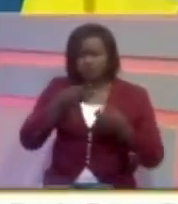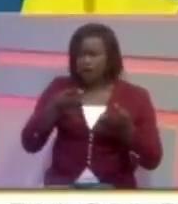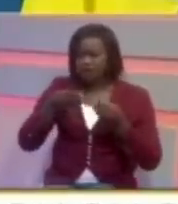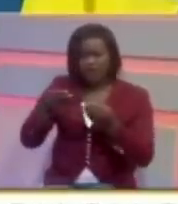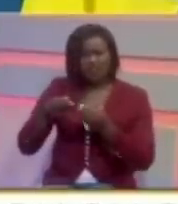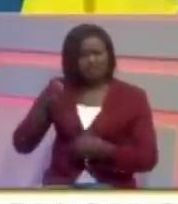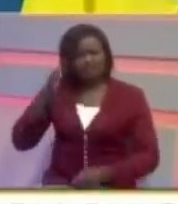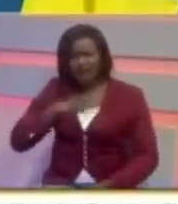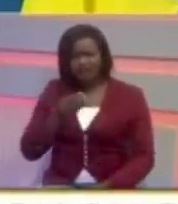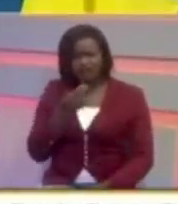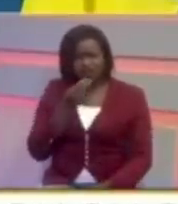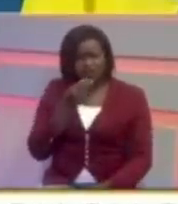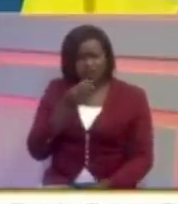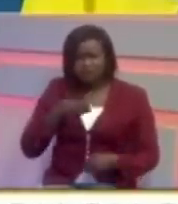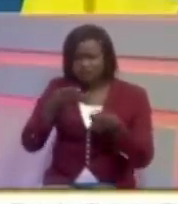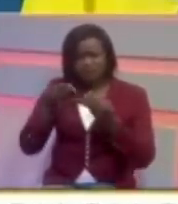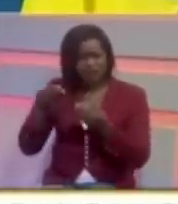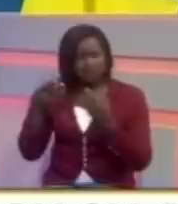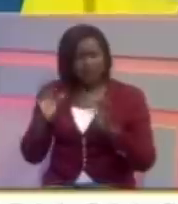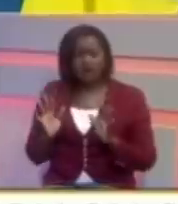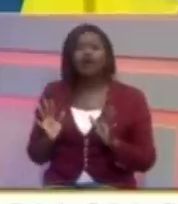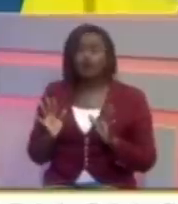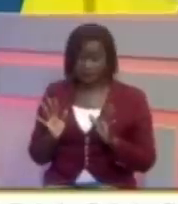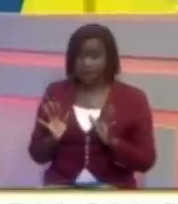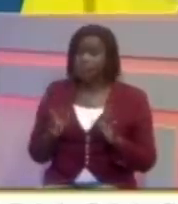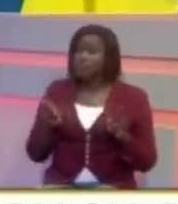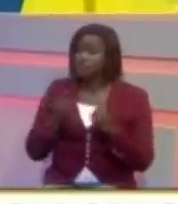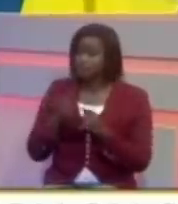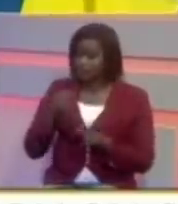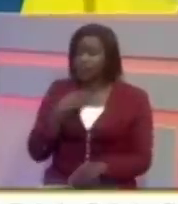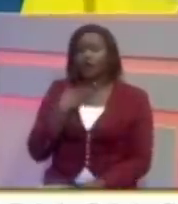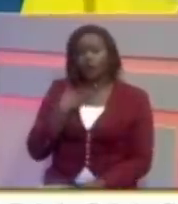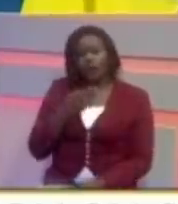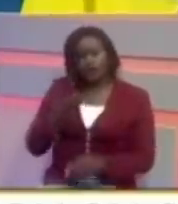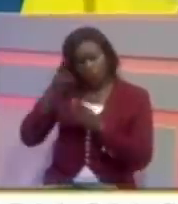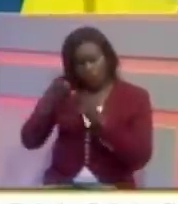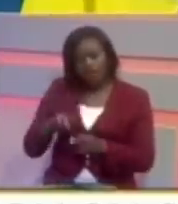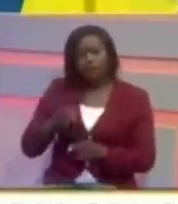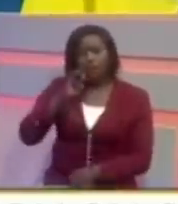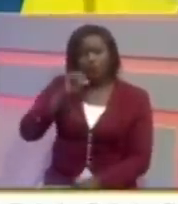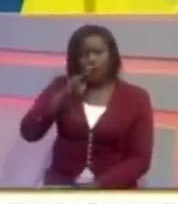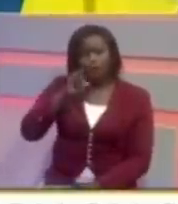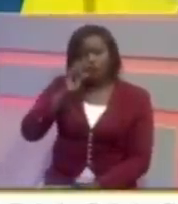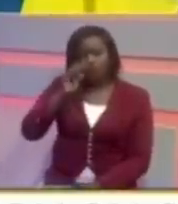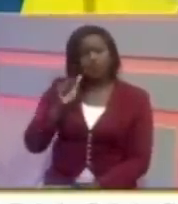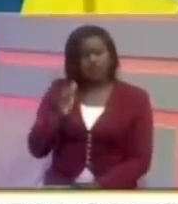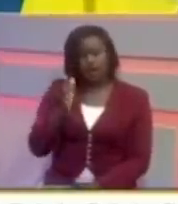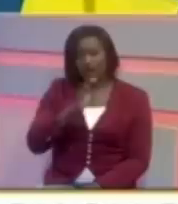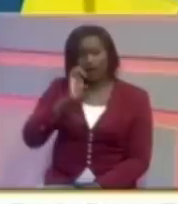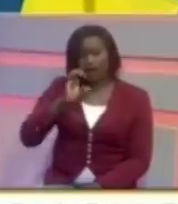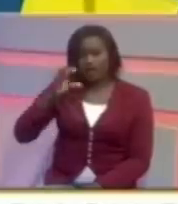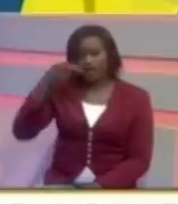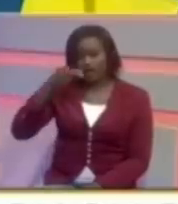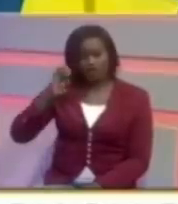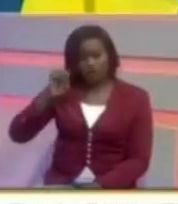bad food which was distributed. That's why I want the Honorable Musa Ichweru to have his own forum and explain properly, but not my forum here,